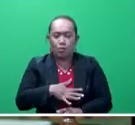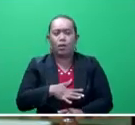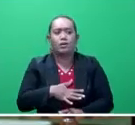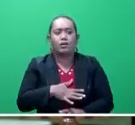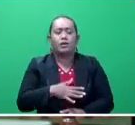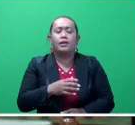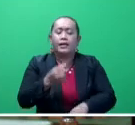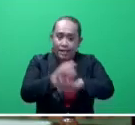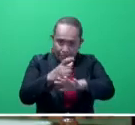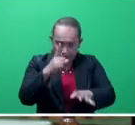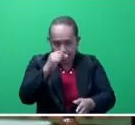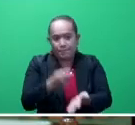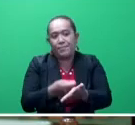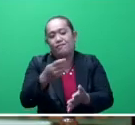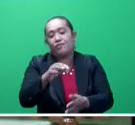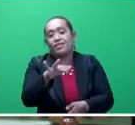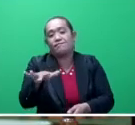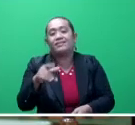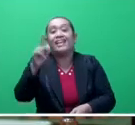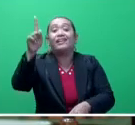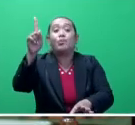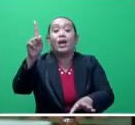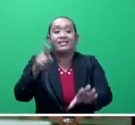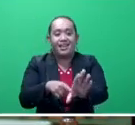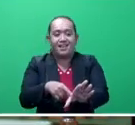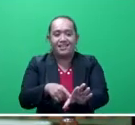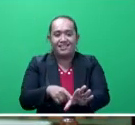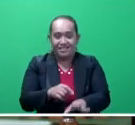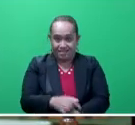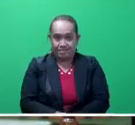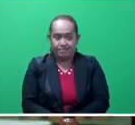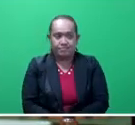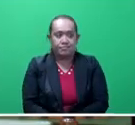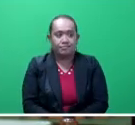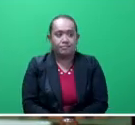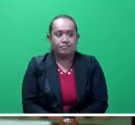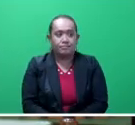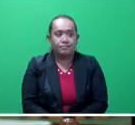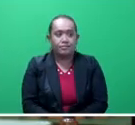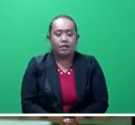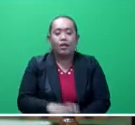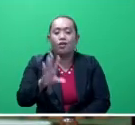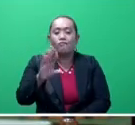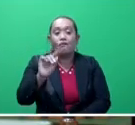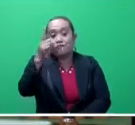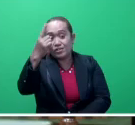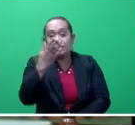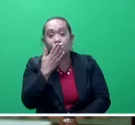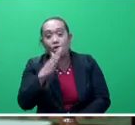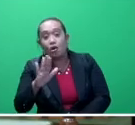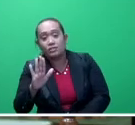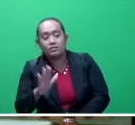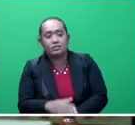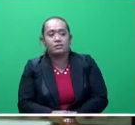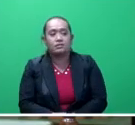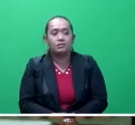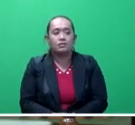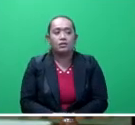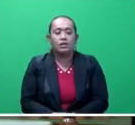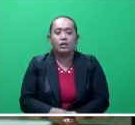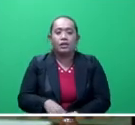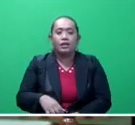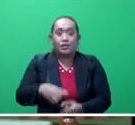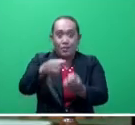for them for the next 12 months, and an allocation of $450,000 has been made. From 1st of August also, Mr. Speaker, sir, we will waive the birth